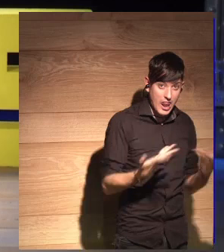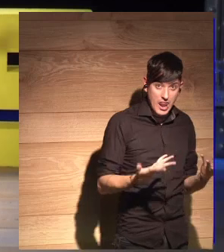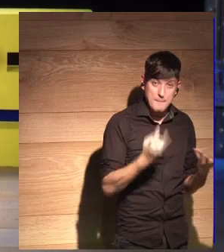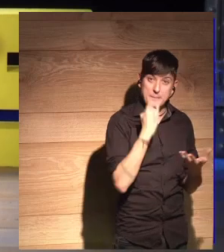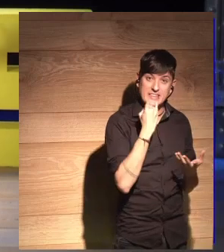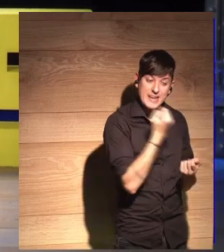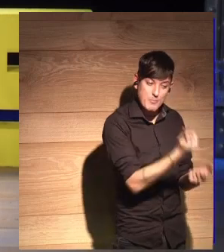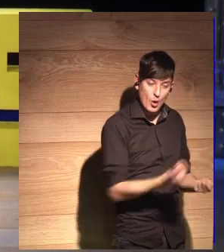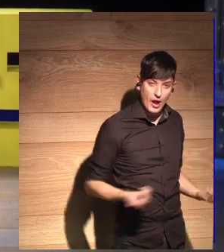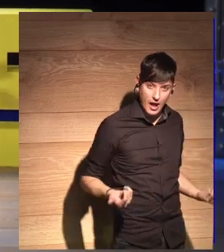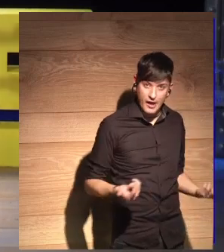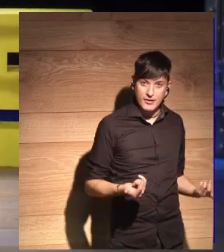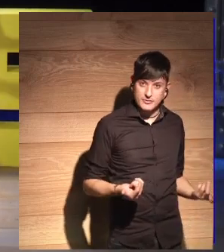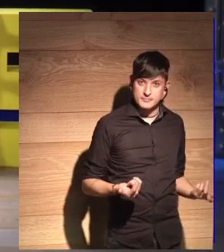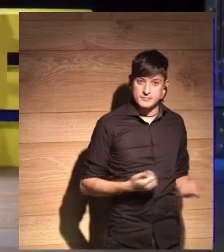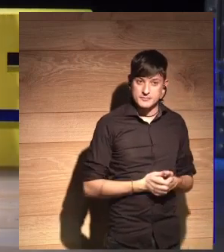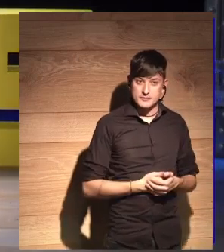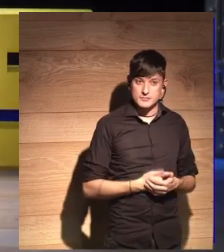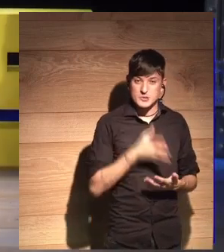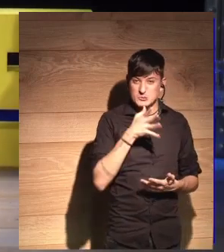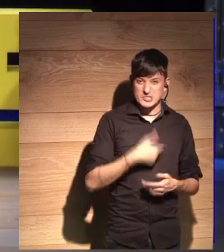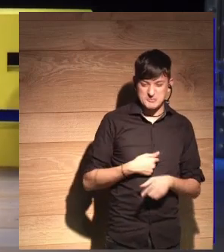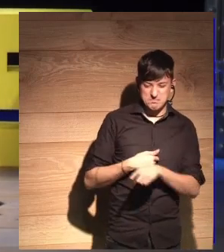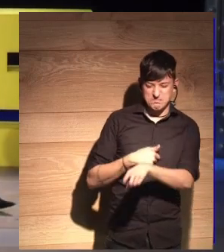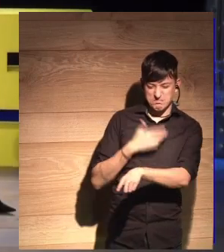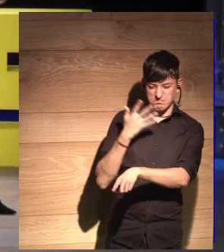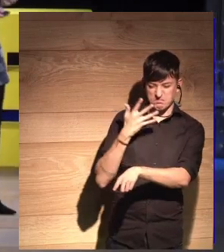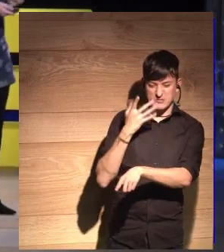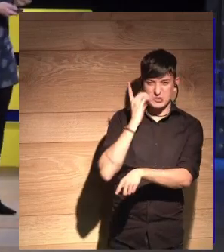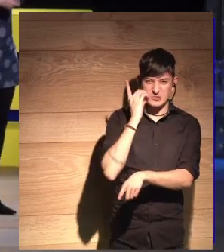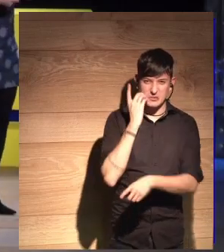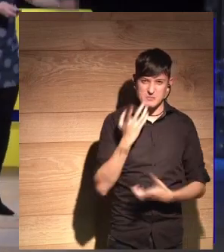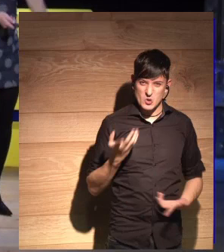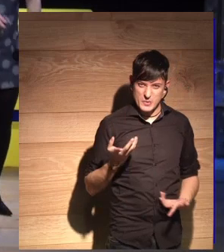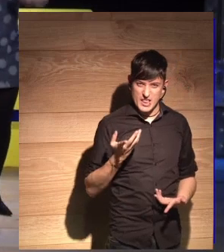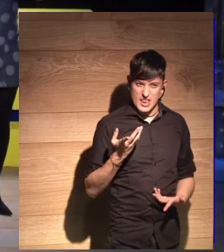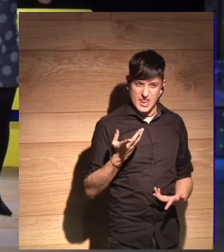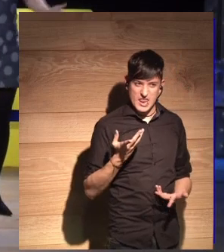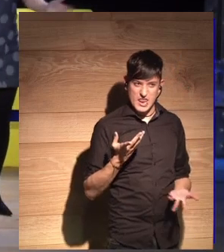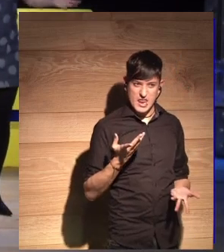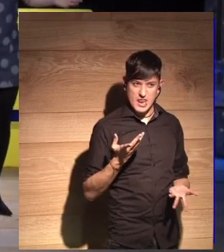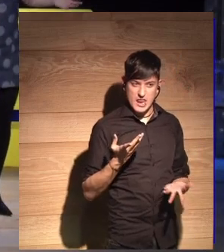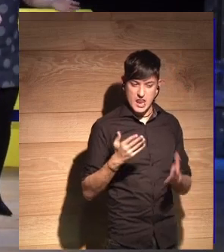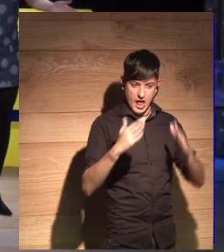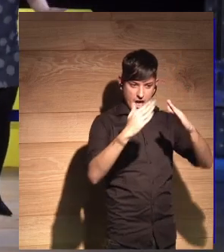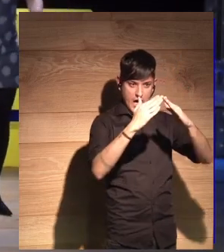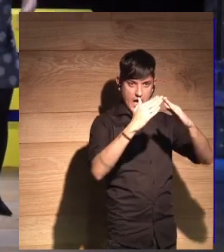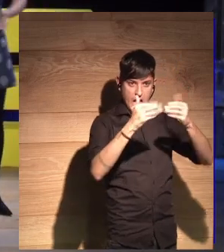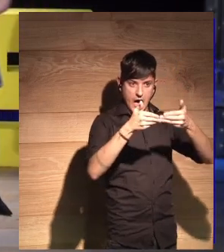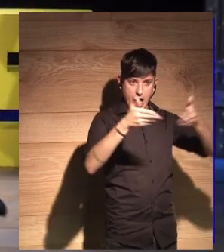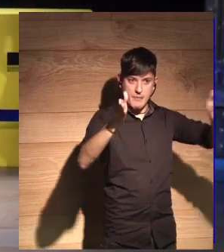you trust a phone to open your connected home? When you get home at 3 in the morning and your battery is out, you can't unlock your